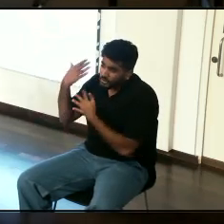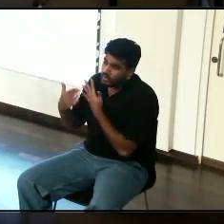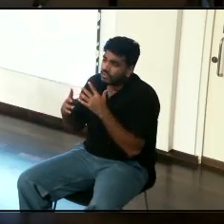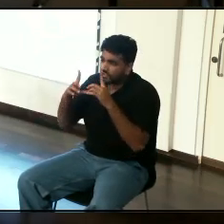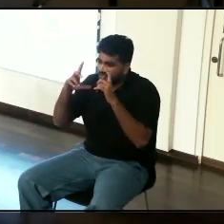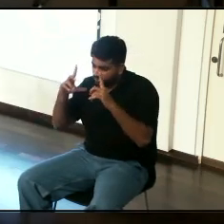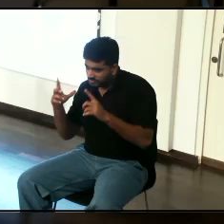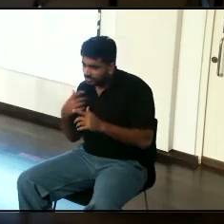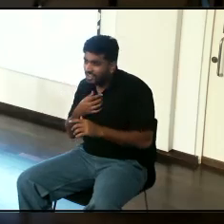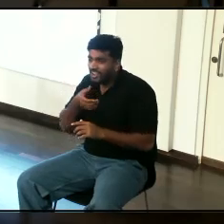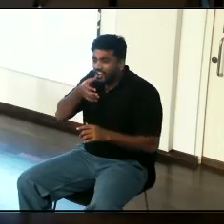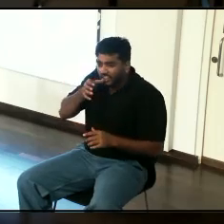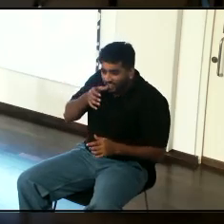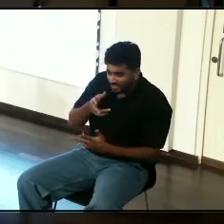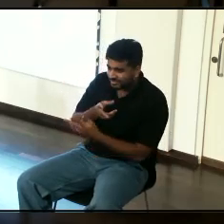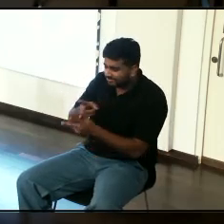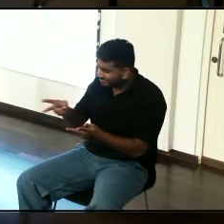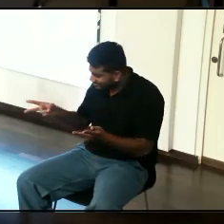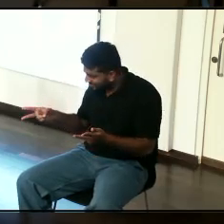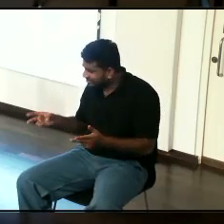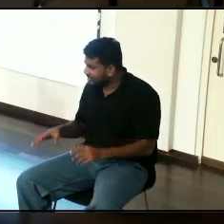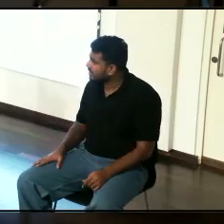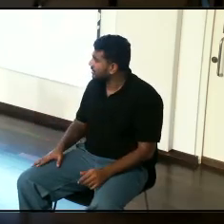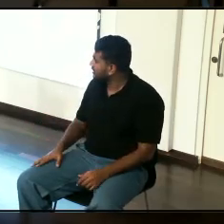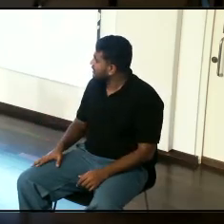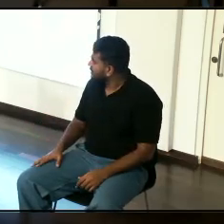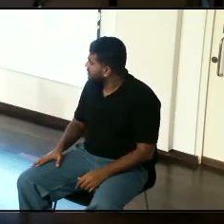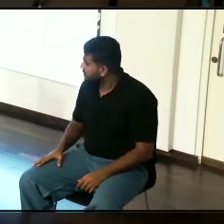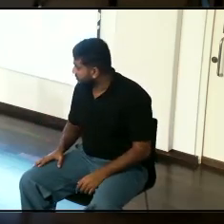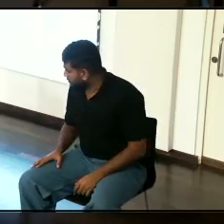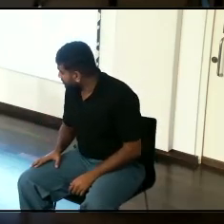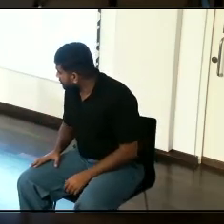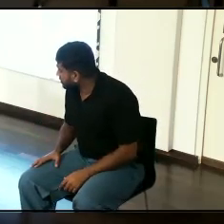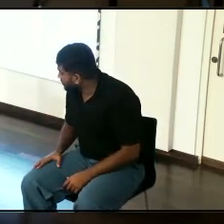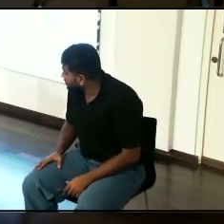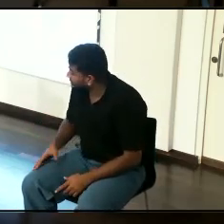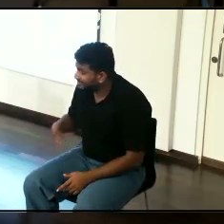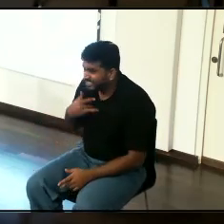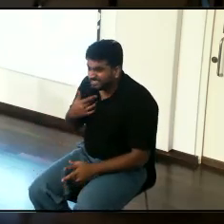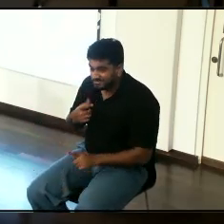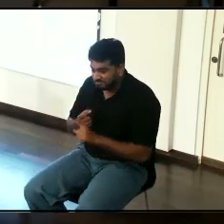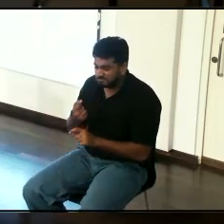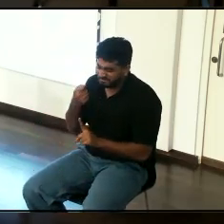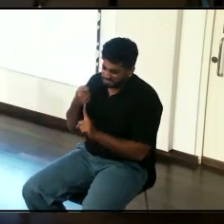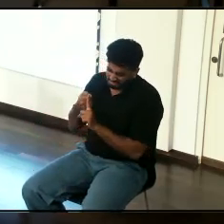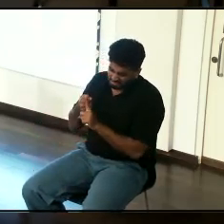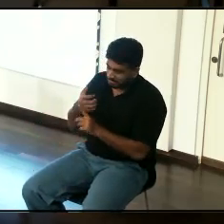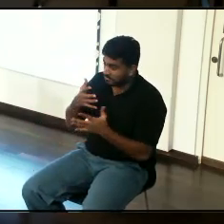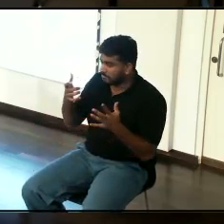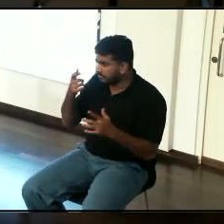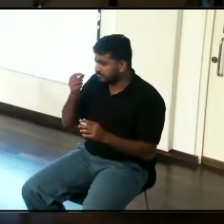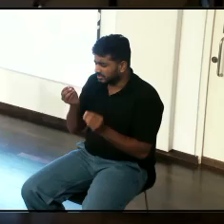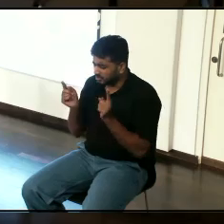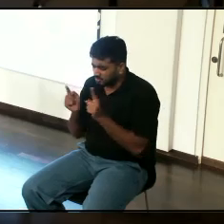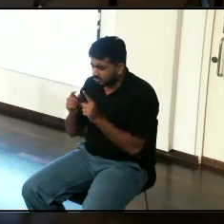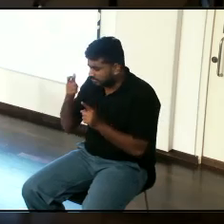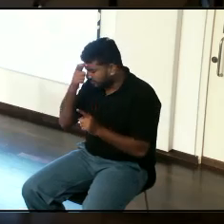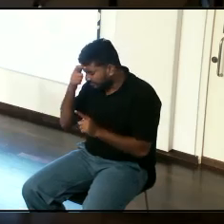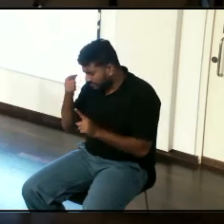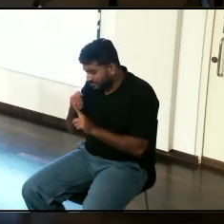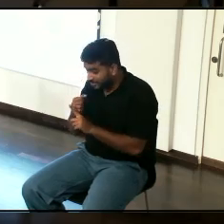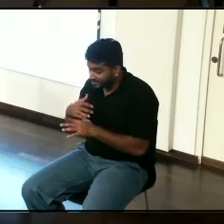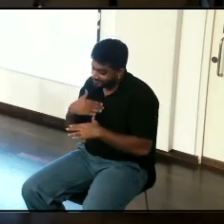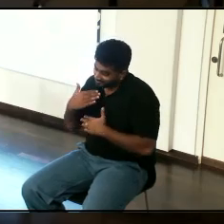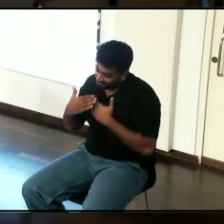cups of coffee, prawn rissoy. And it really, it was a challenge which then, we were able to